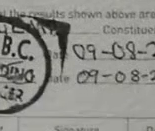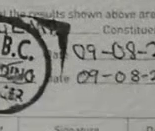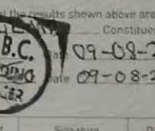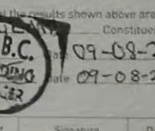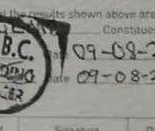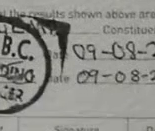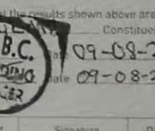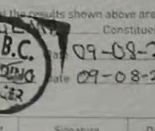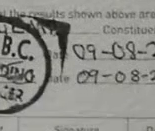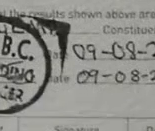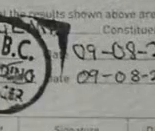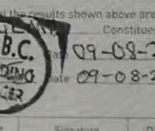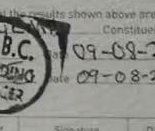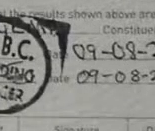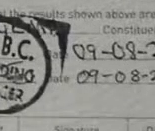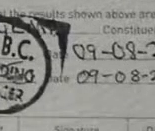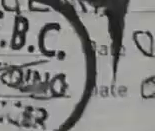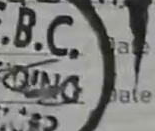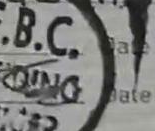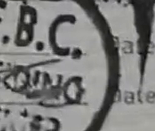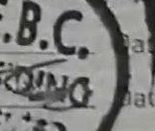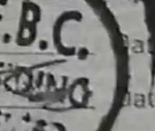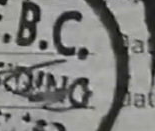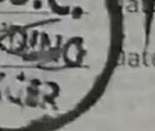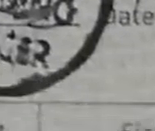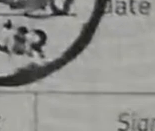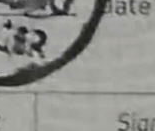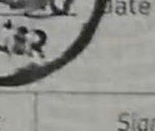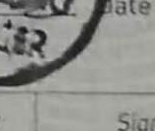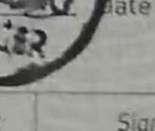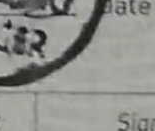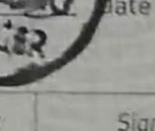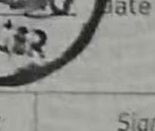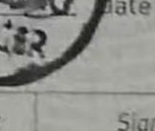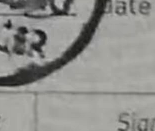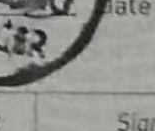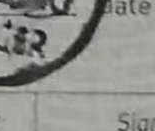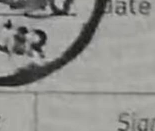My lords and my ladies, is that the IEBC stamp?